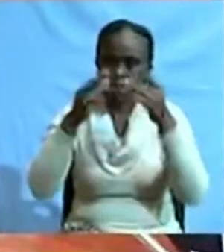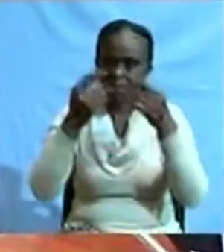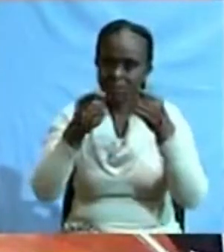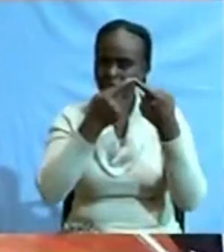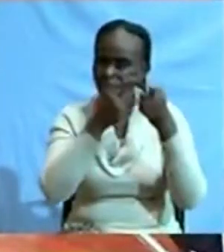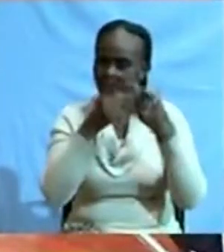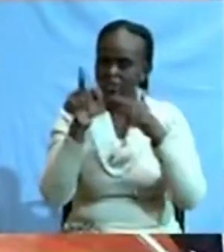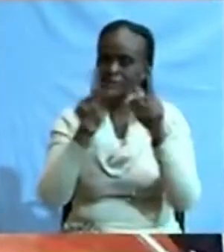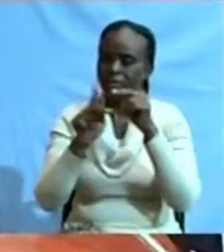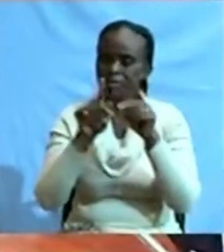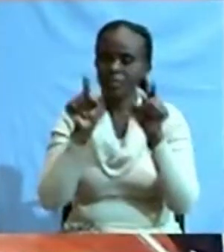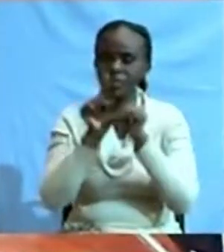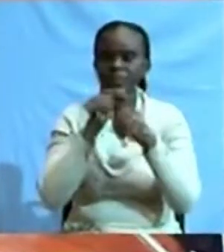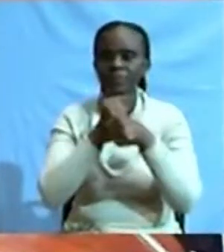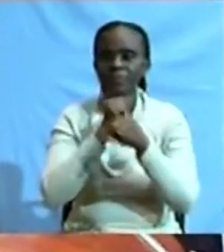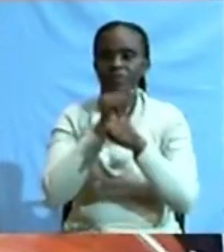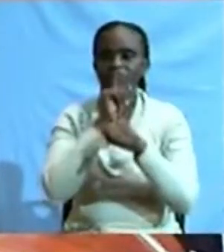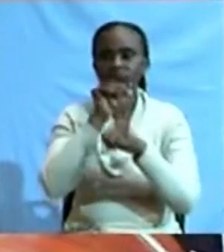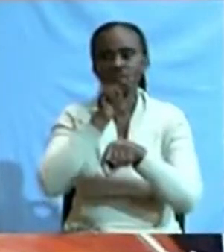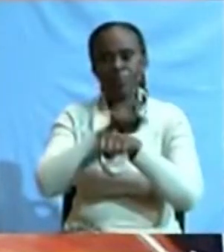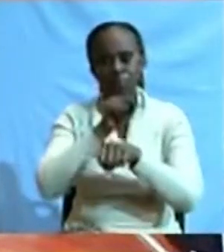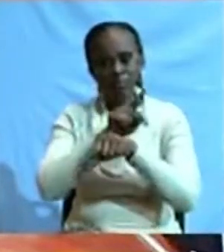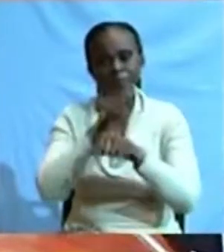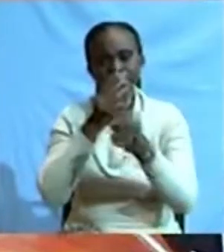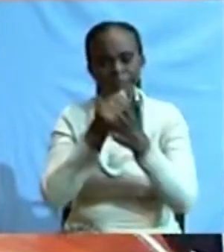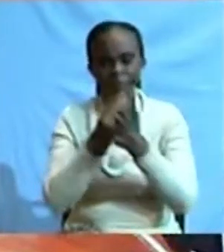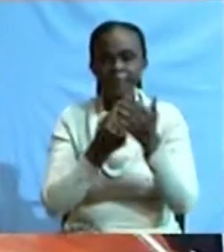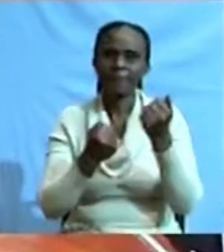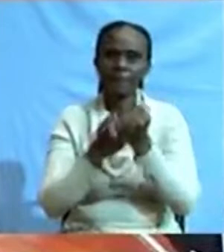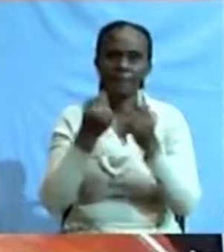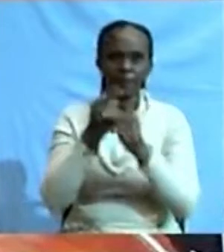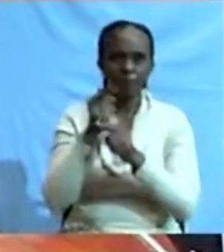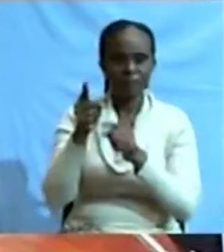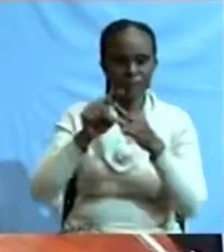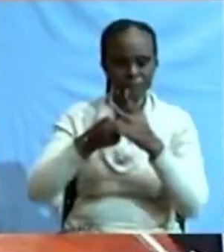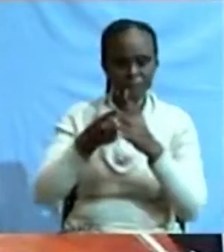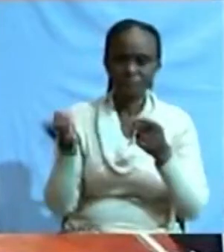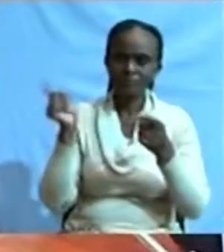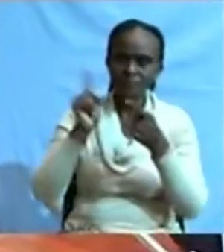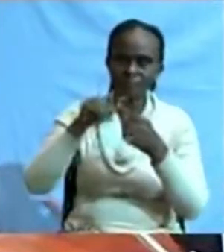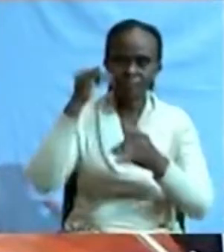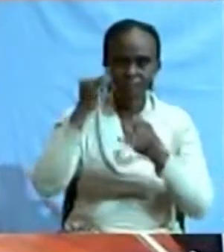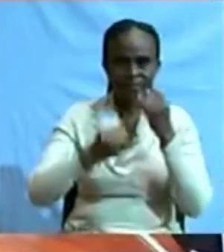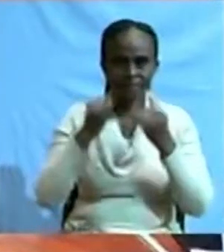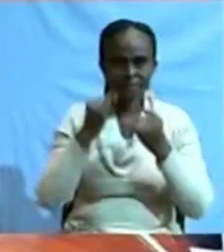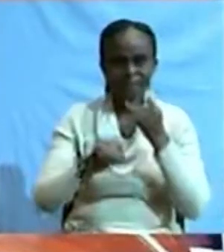various stakeholders to ensure that projects funded are from start to completion.